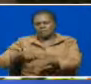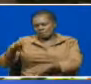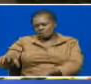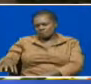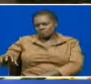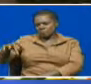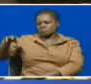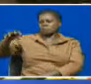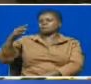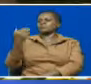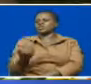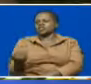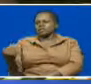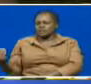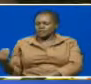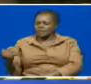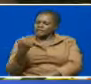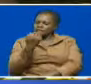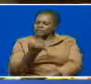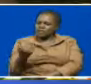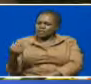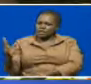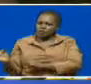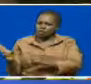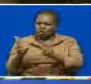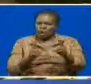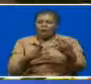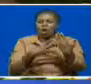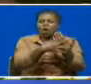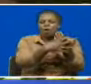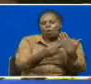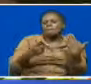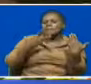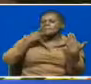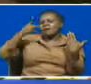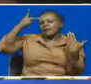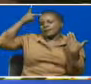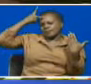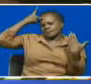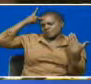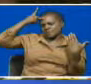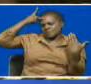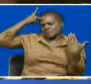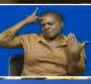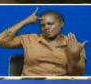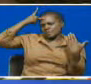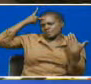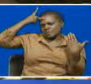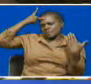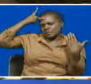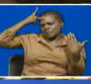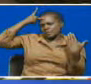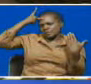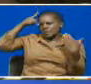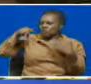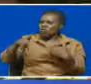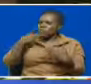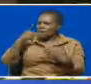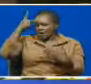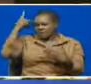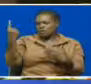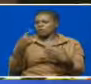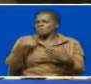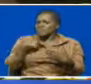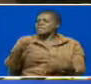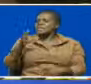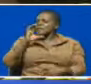children. Because children normally try to imitate what the parents are doing. And leave alone you as a parent, I may not